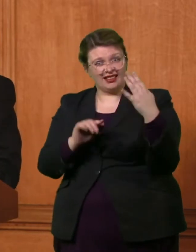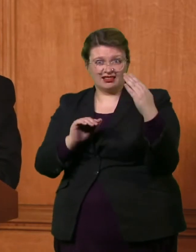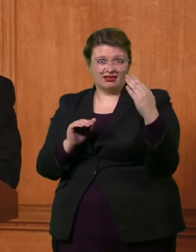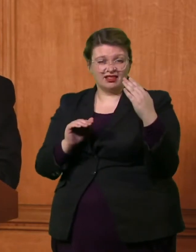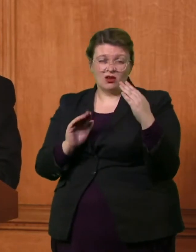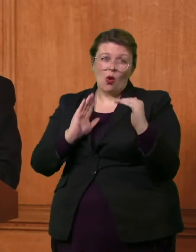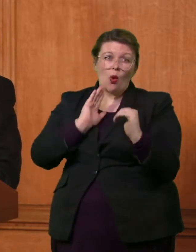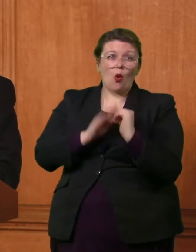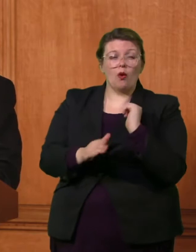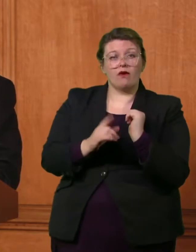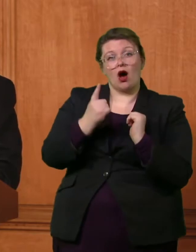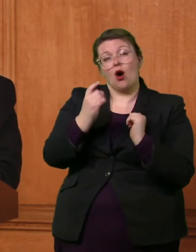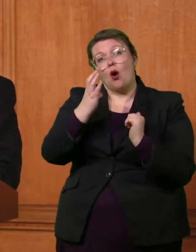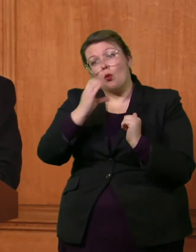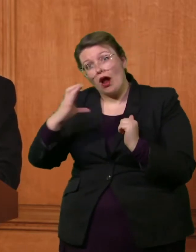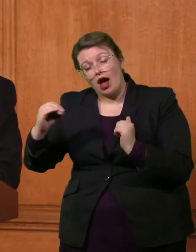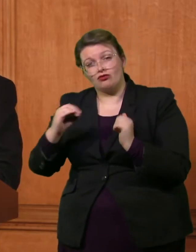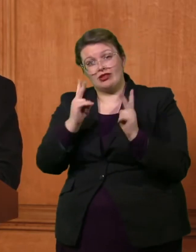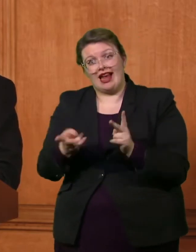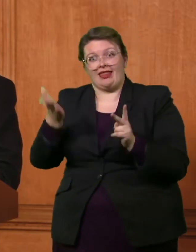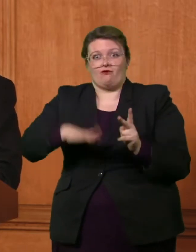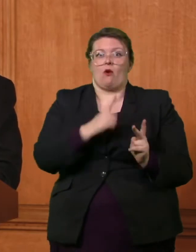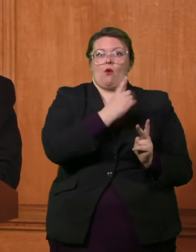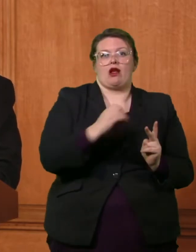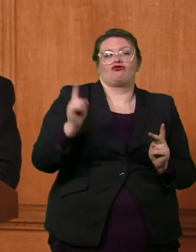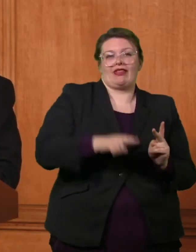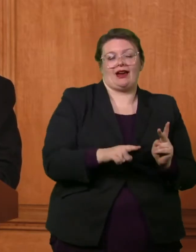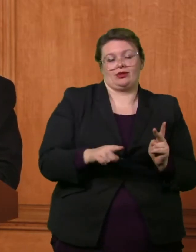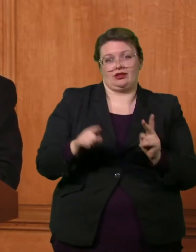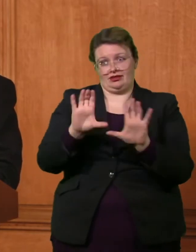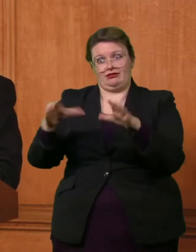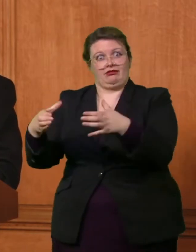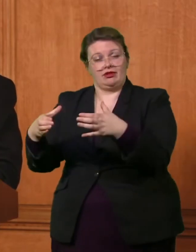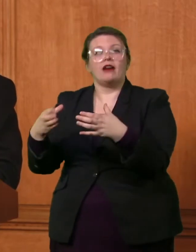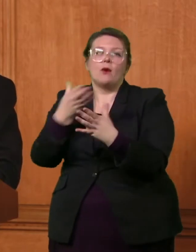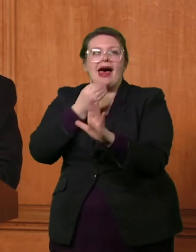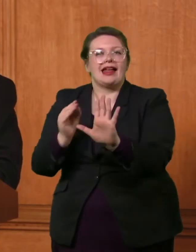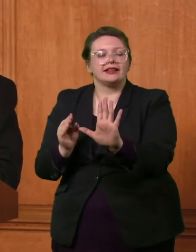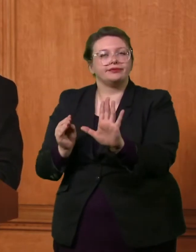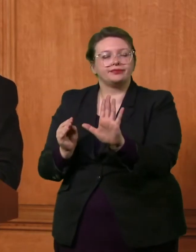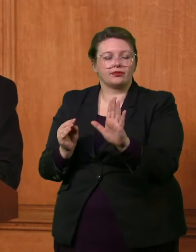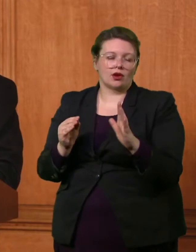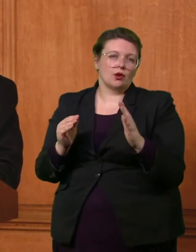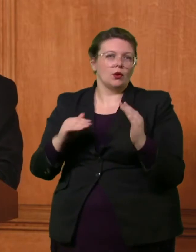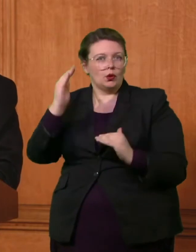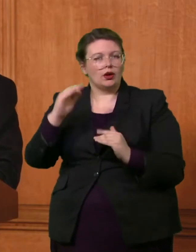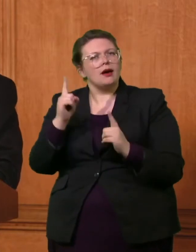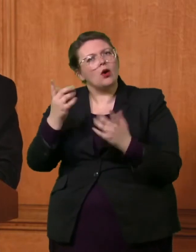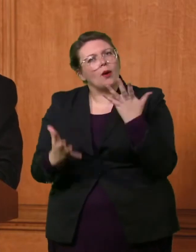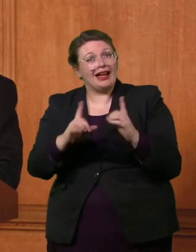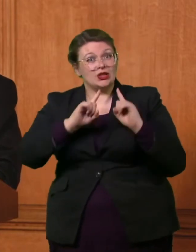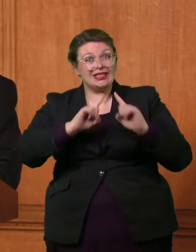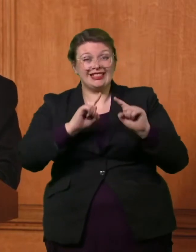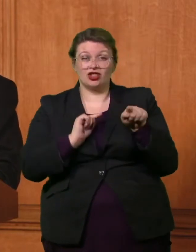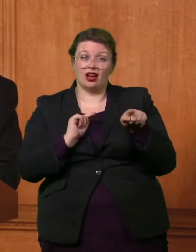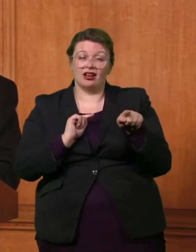per 100,000 for males. If you look at teachers, and the ONS has now assembled some